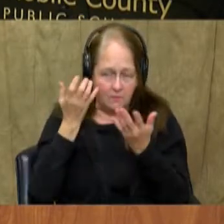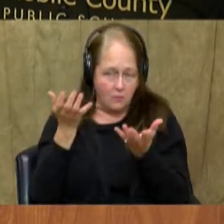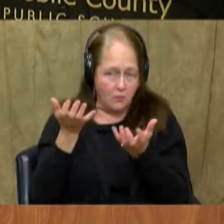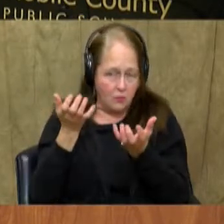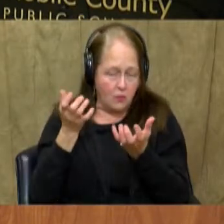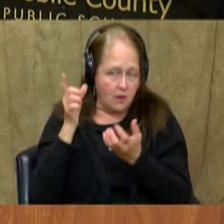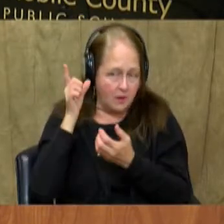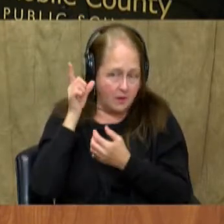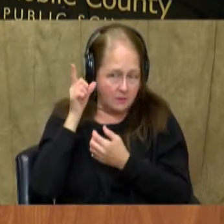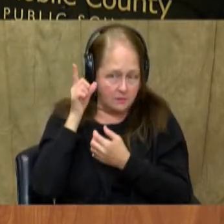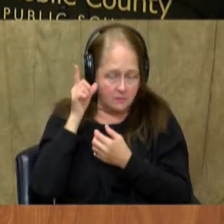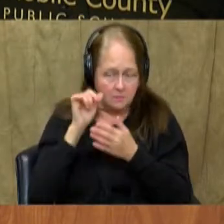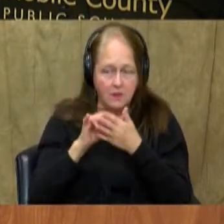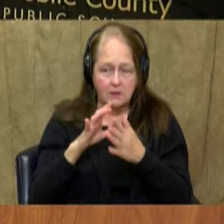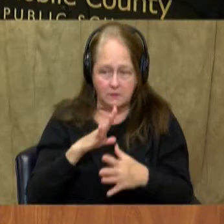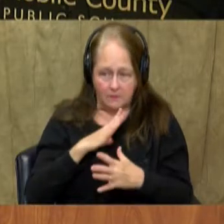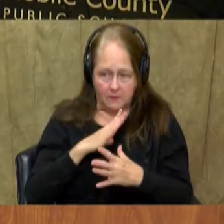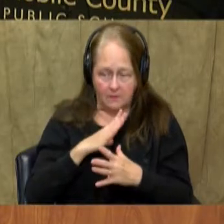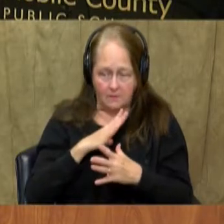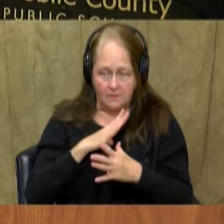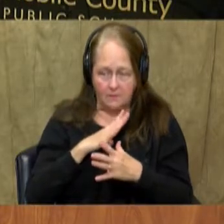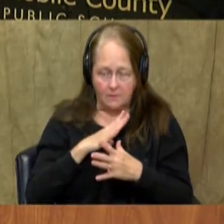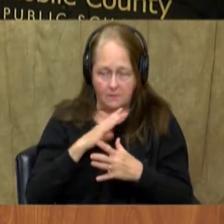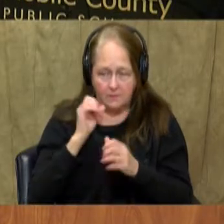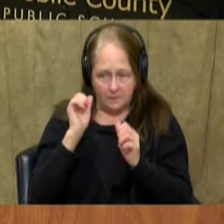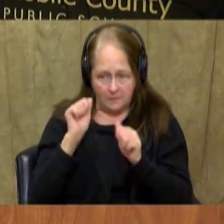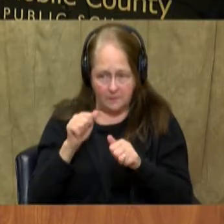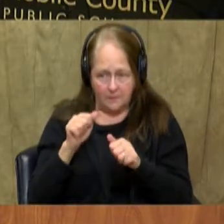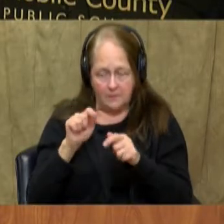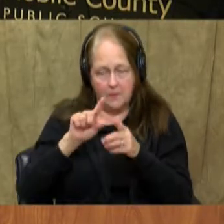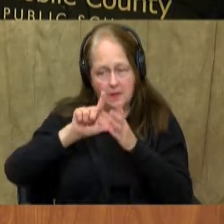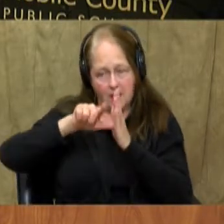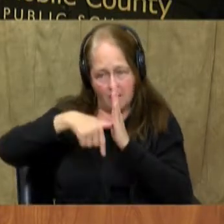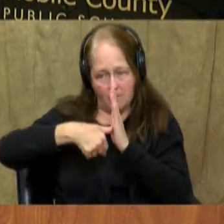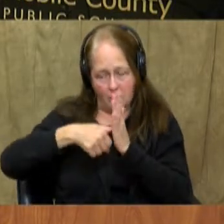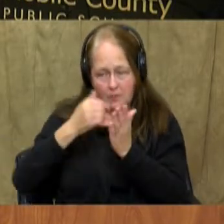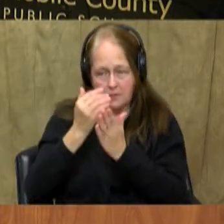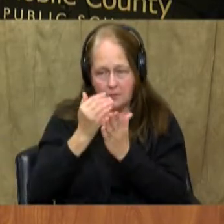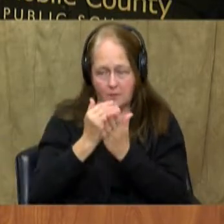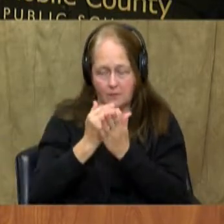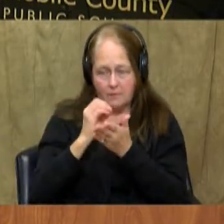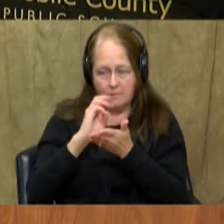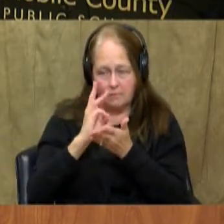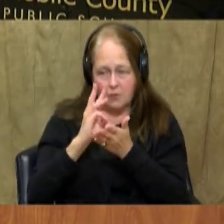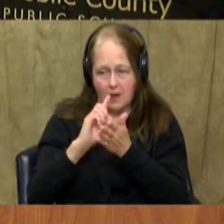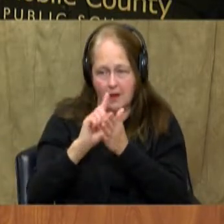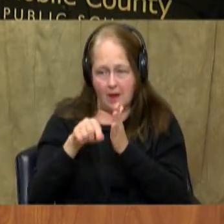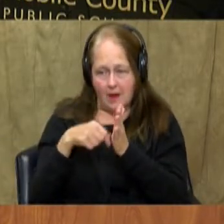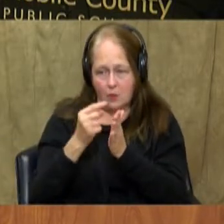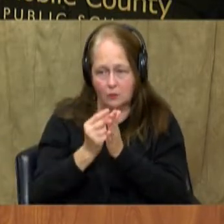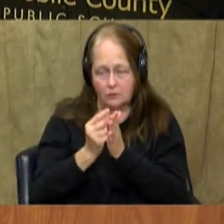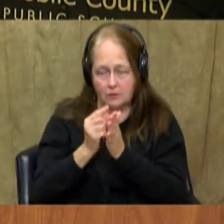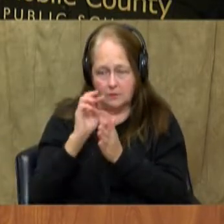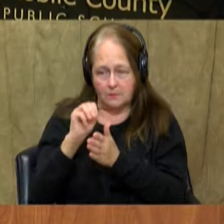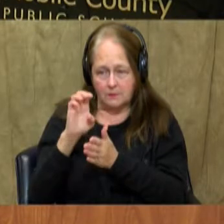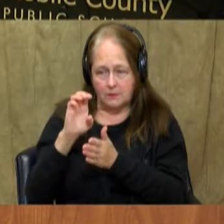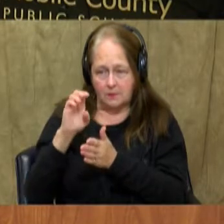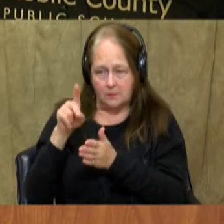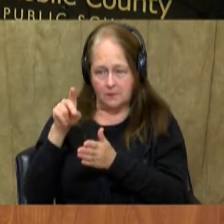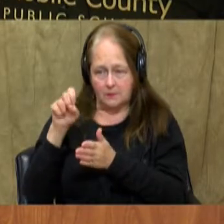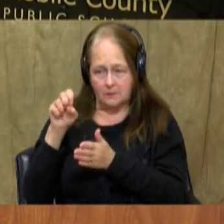ahead and listen, that's fine too, because you can catch the same lesson a few hours later on the